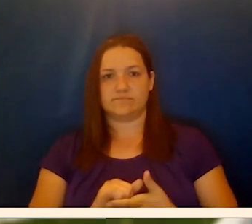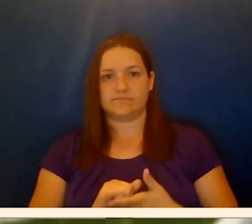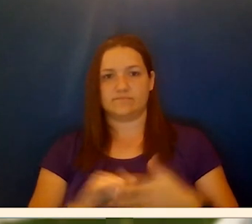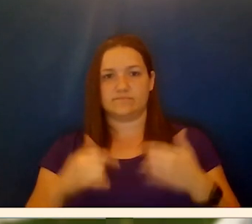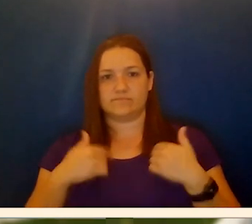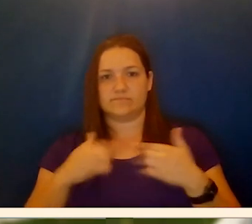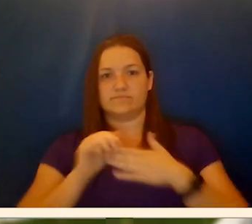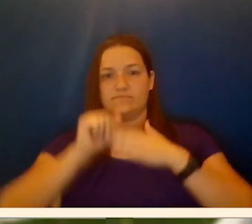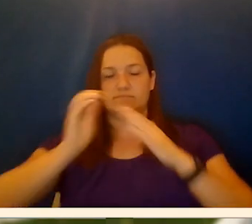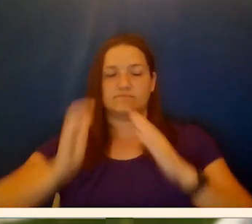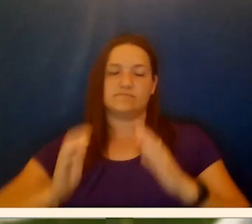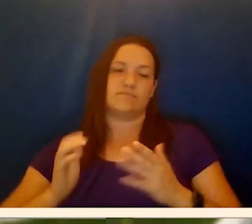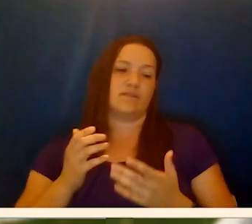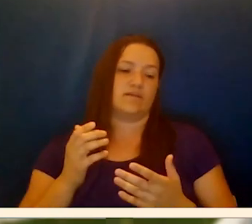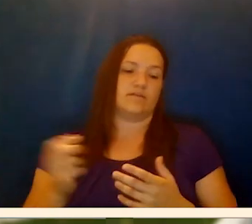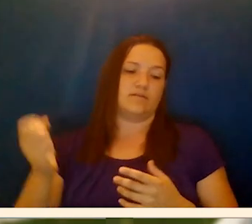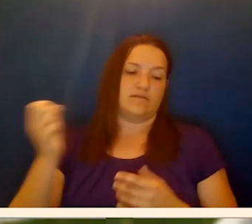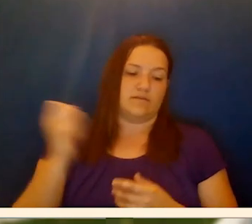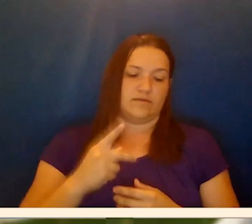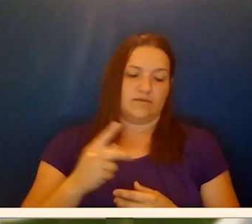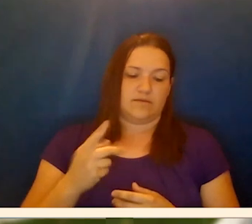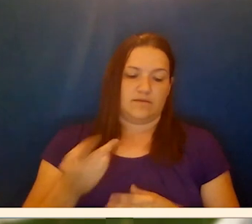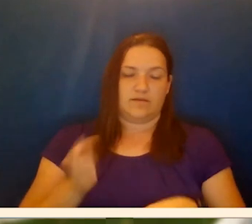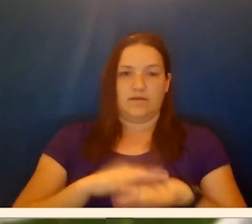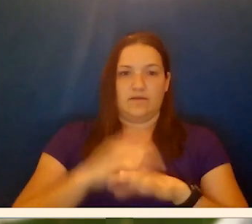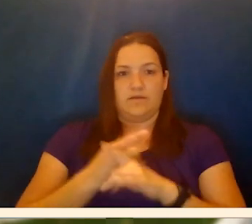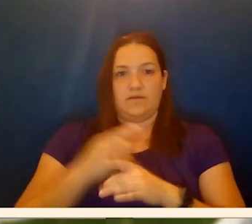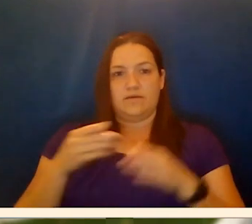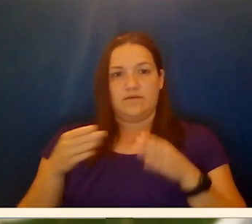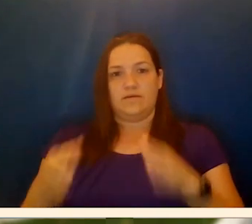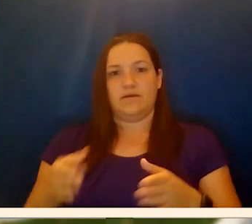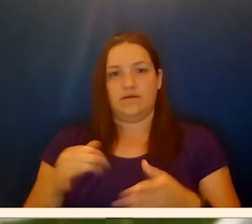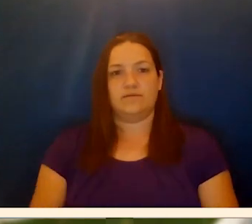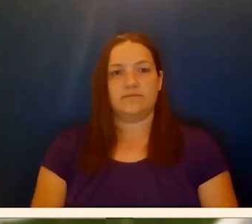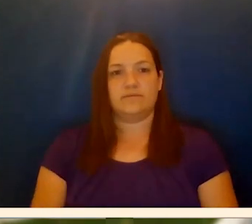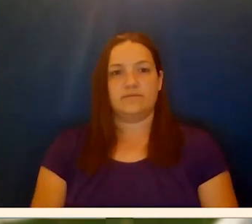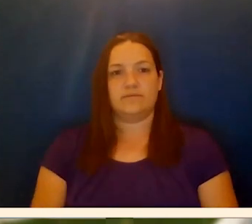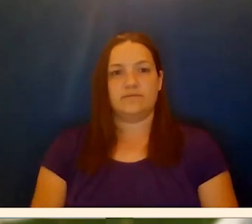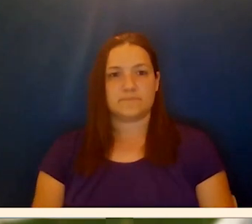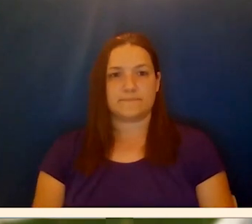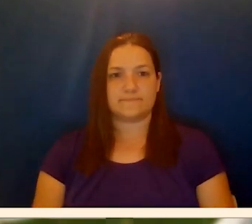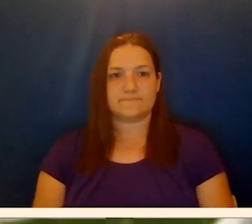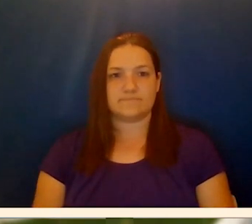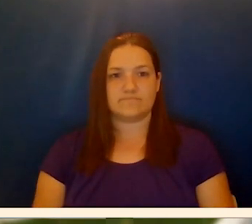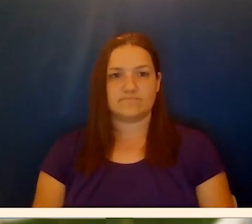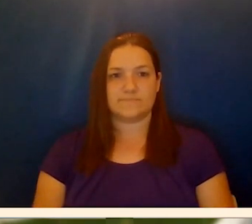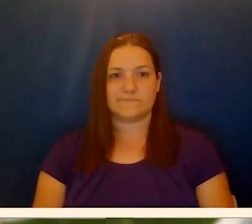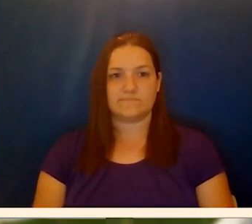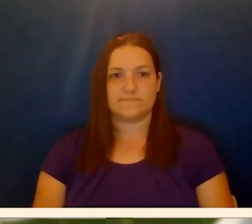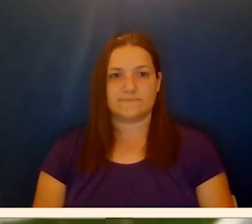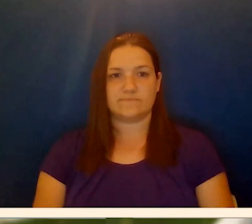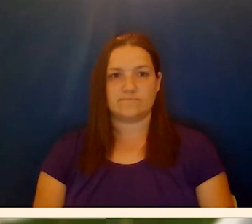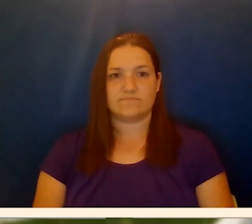leadership, to get back to being on the right path of that journey. All right. Well, Gary, like always,